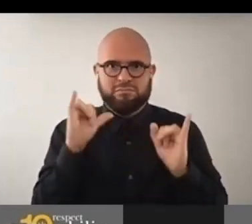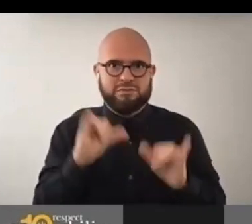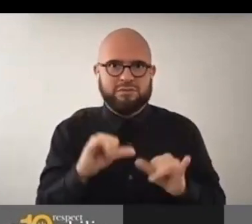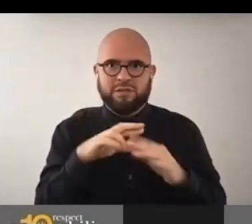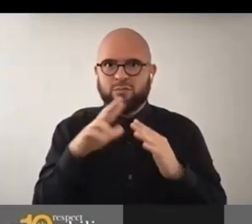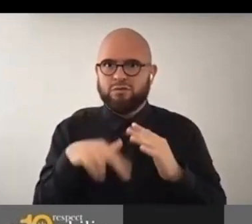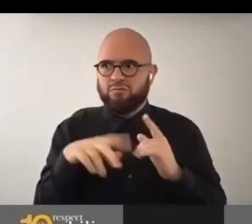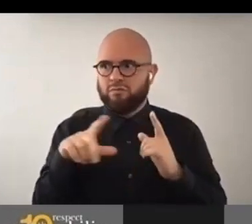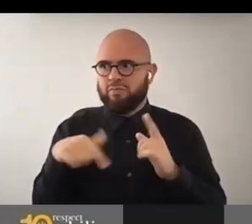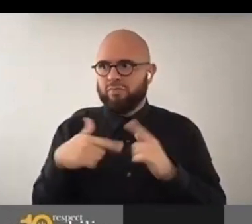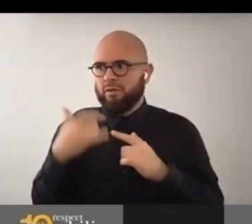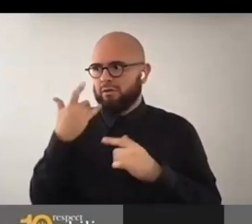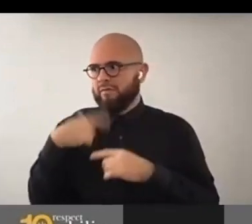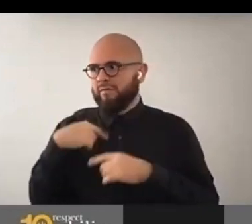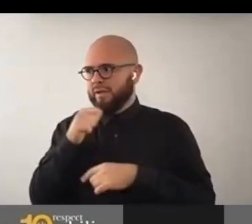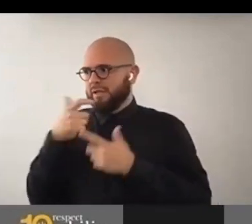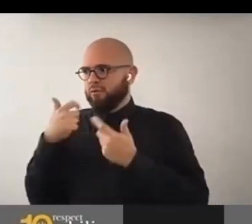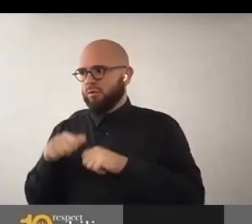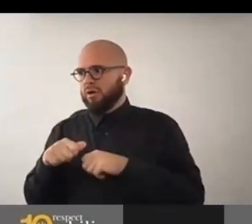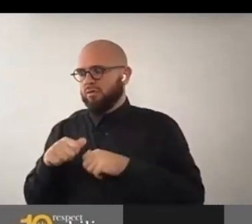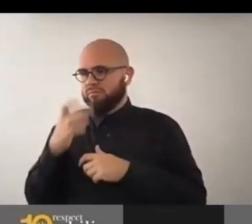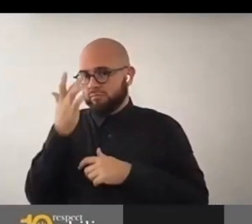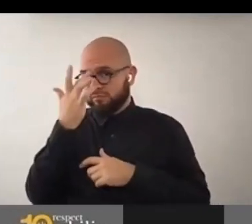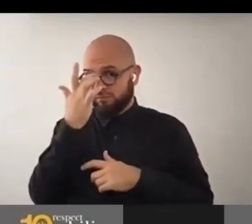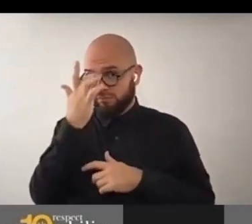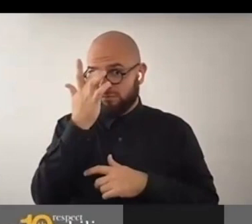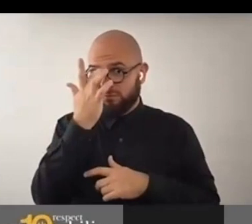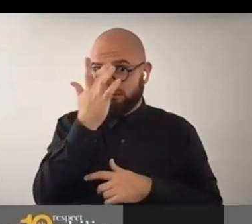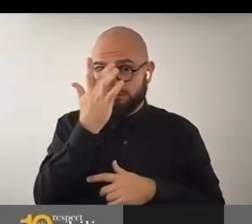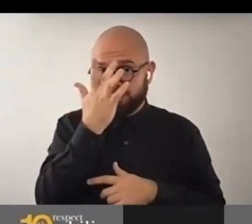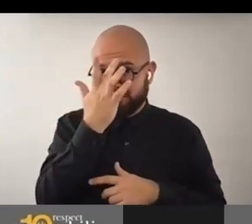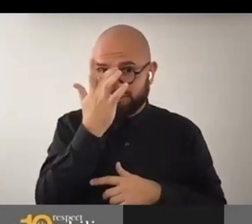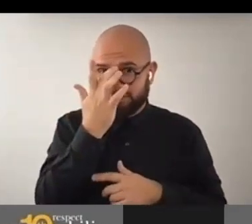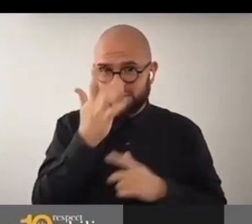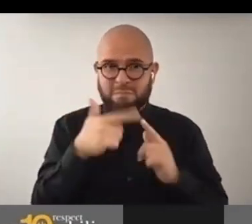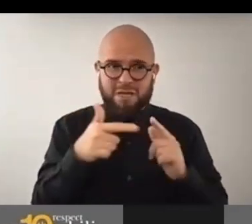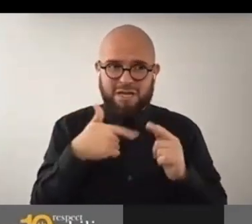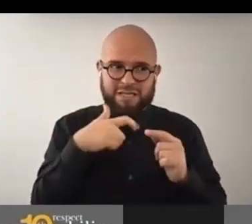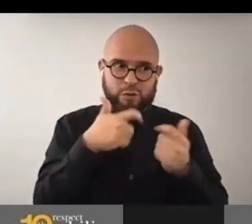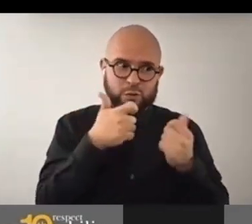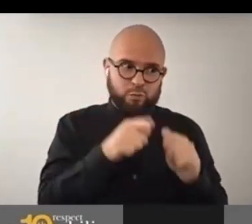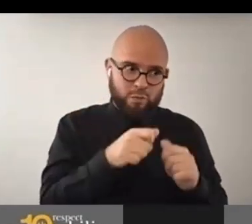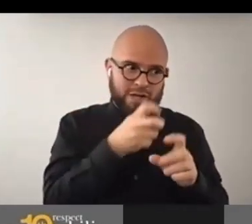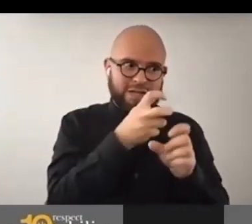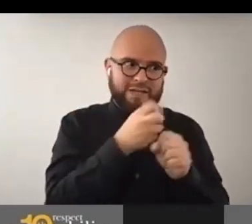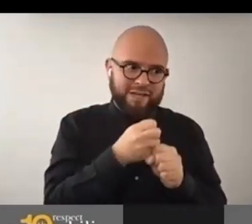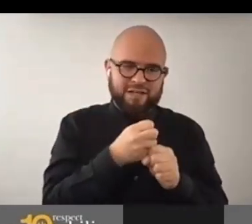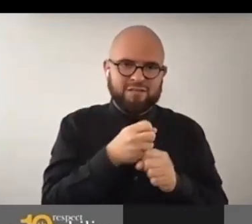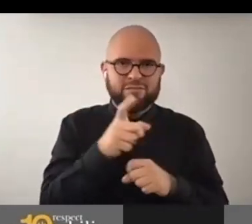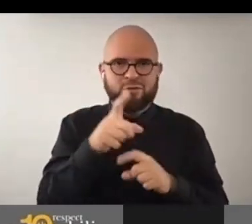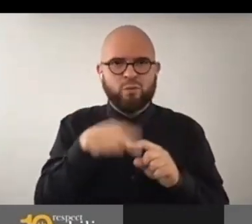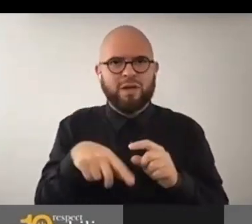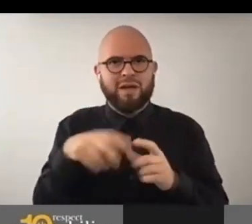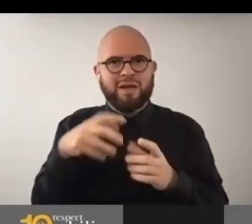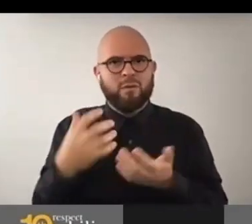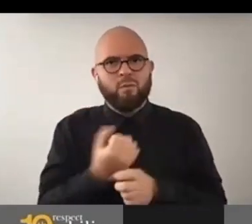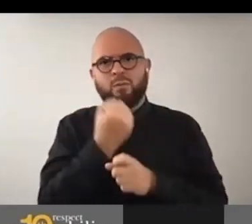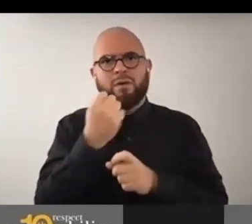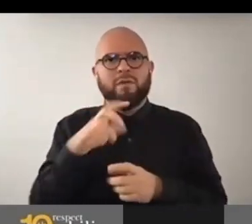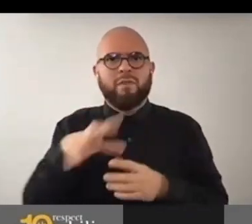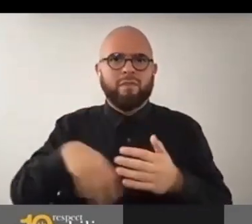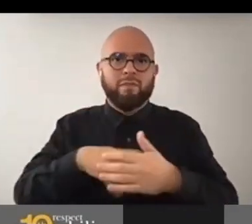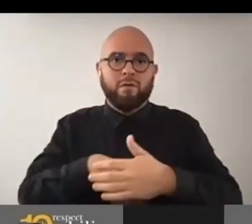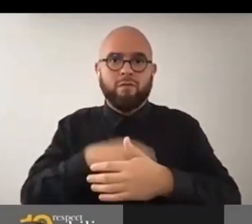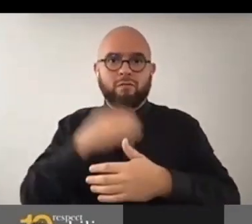try, but I actually need to try in order to get it. You can't win the lottery without playing, right?